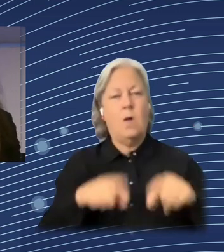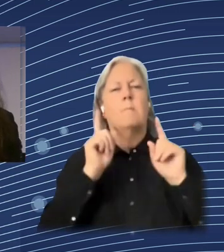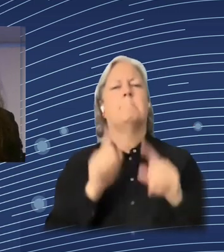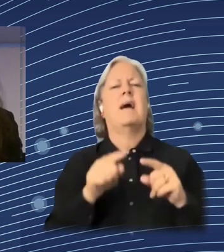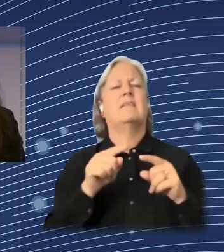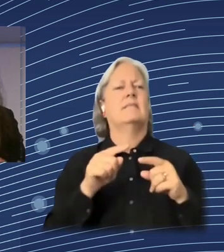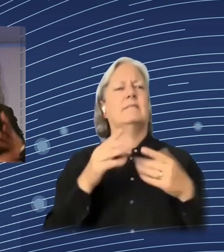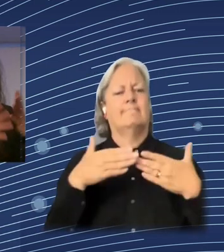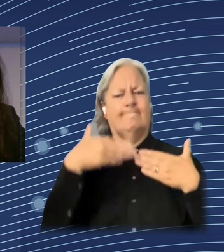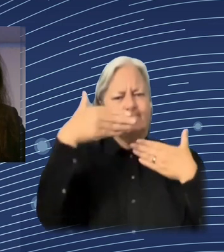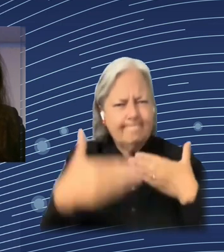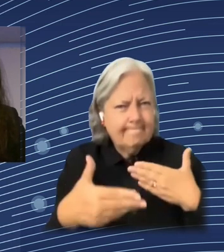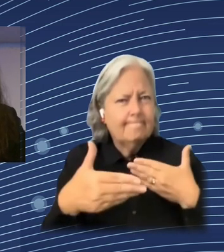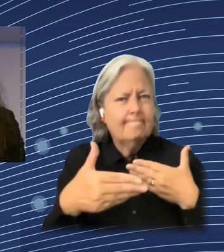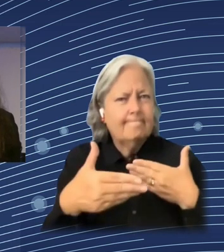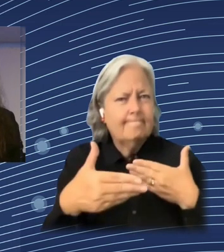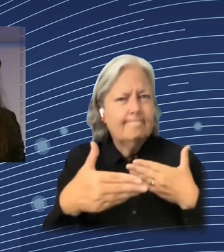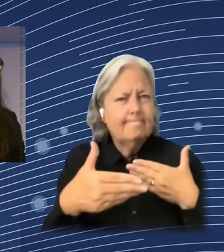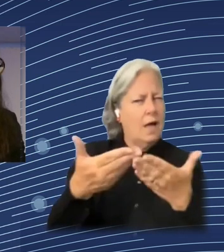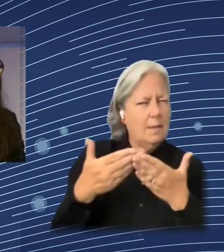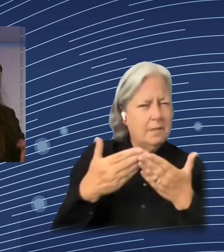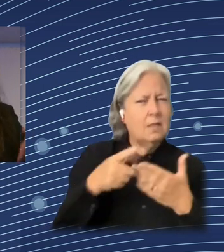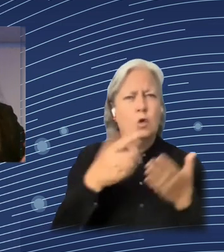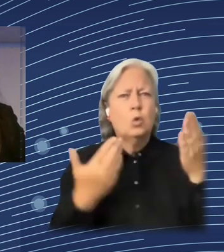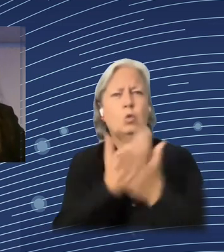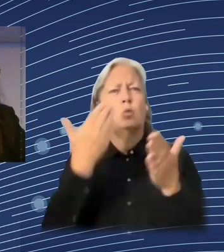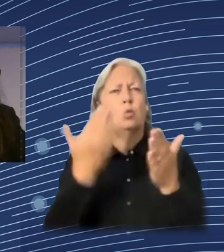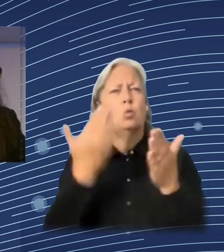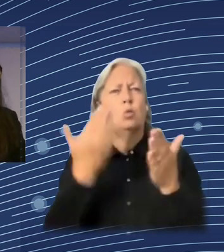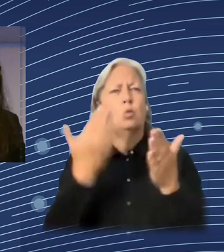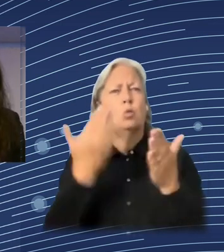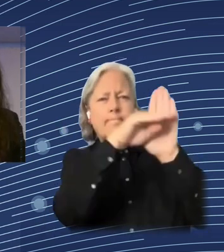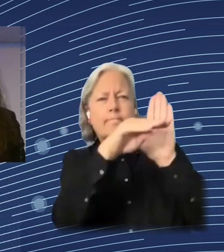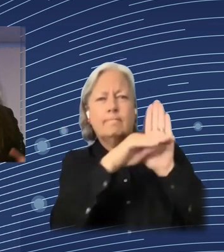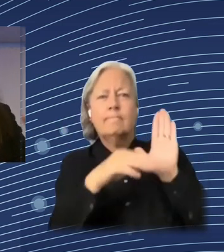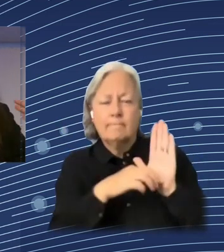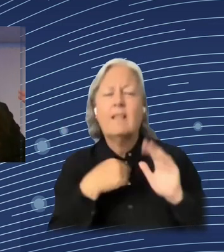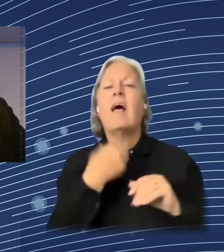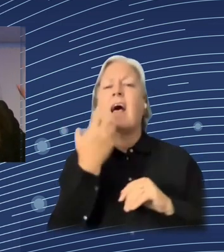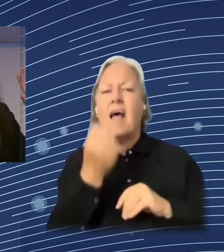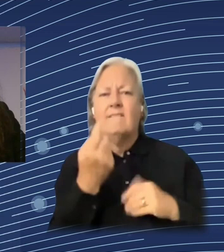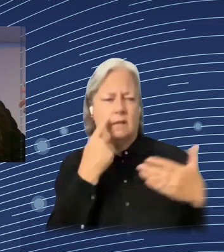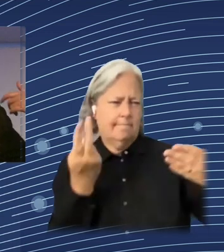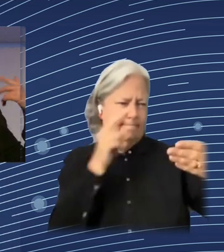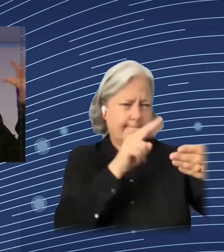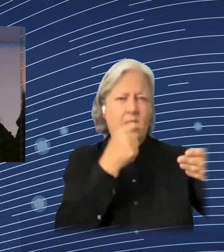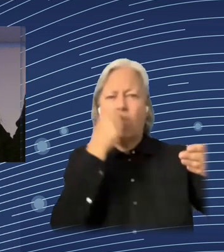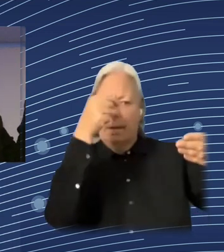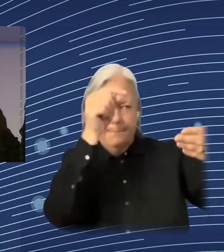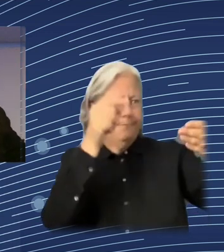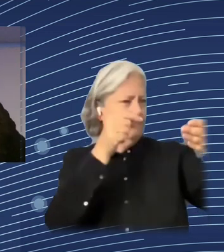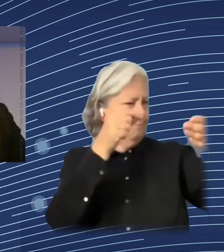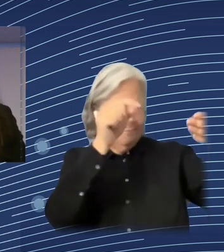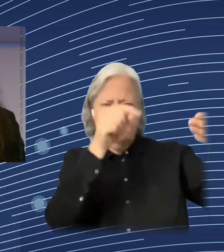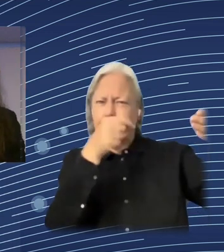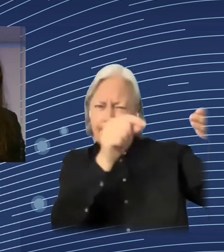sure that with all of this new regulation, there's the checkpoints in place. So in the future, our hope is that